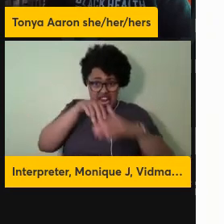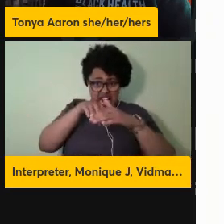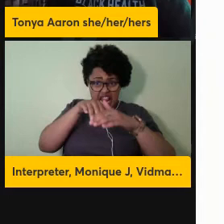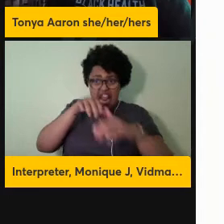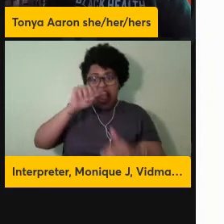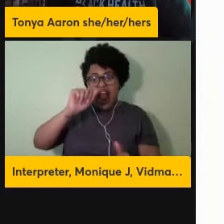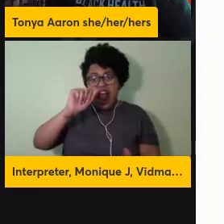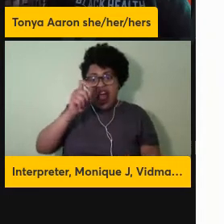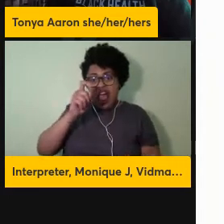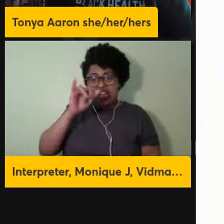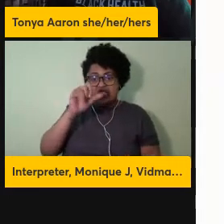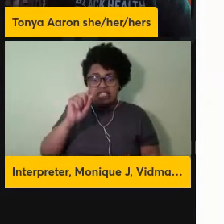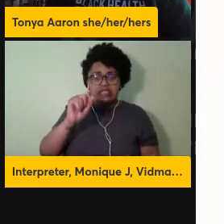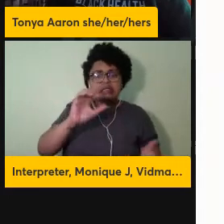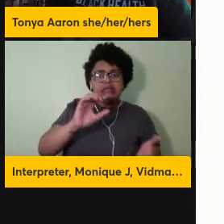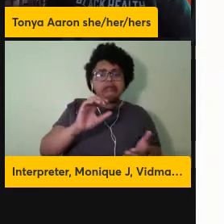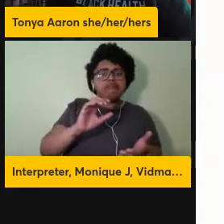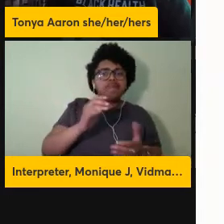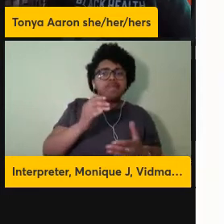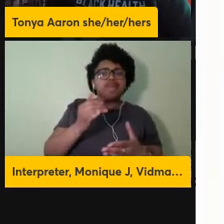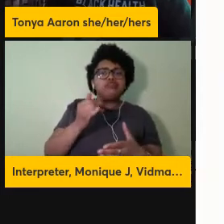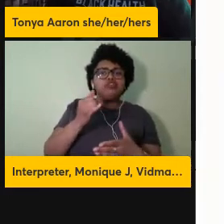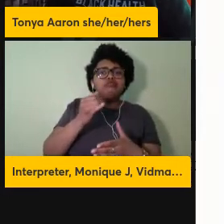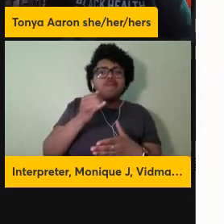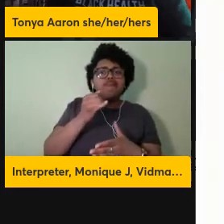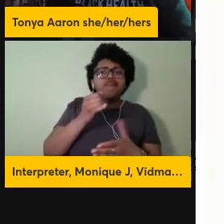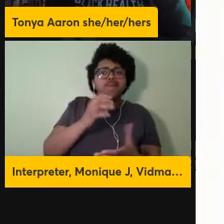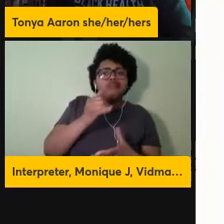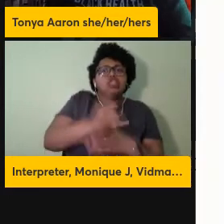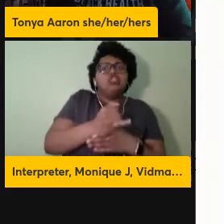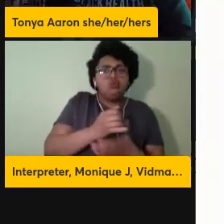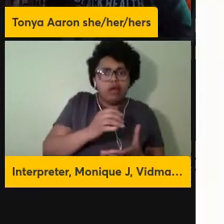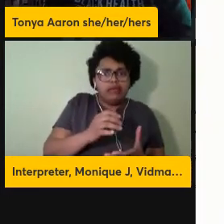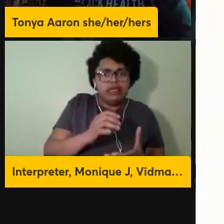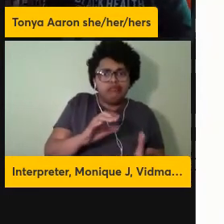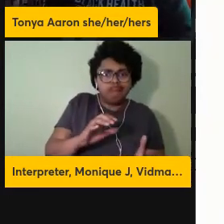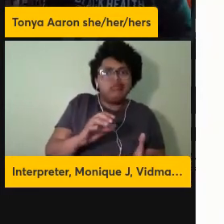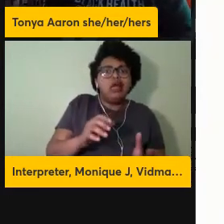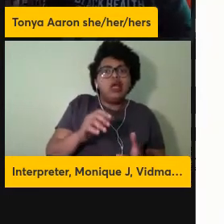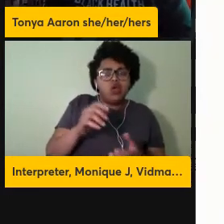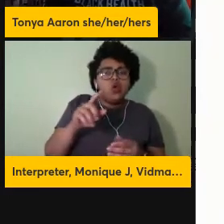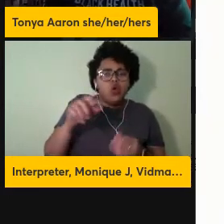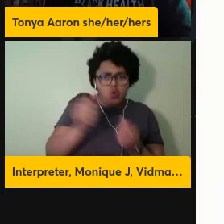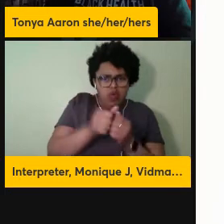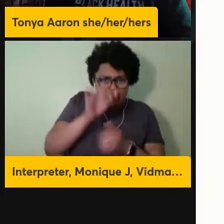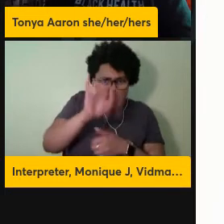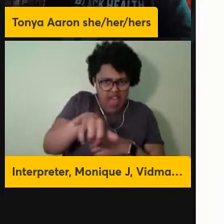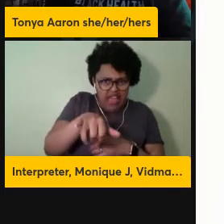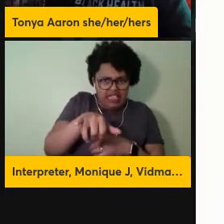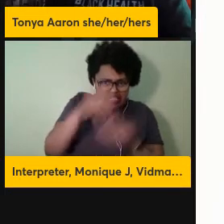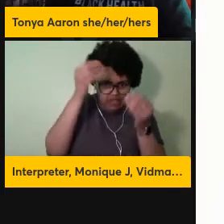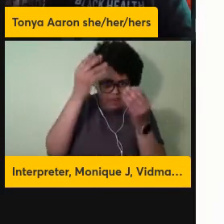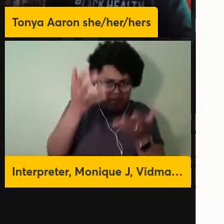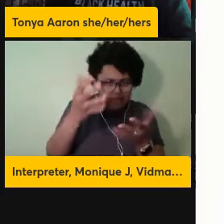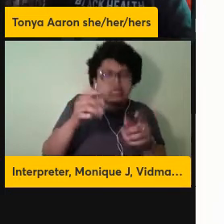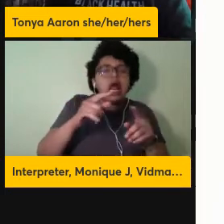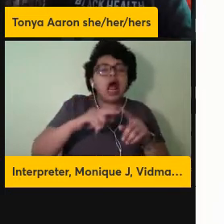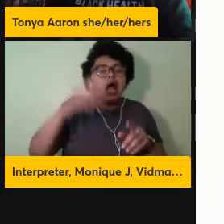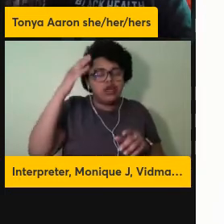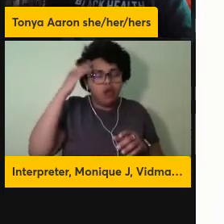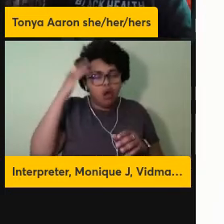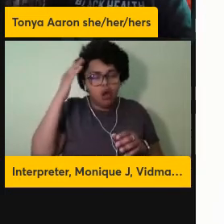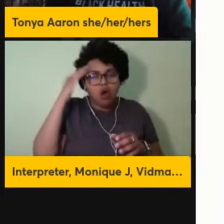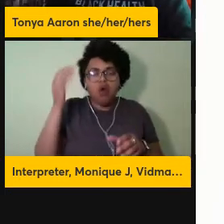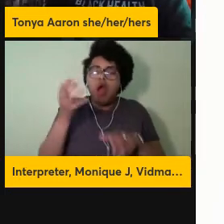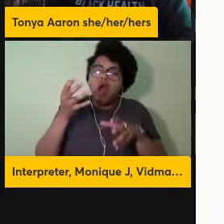in the context of TNF-alpha mediated inflammation. So I know there was a lot that I went through in this short amount of time, so I'd like